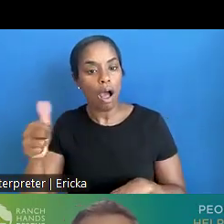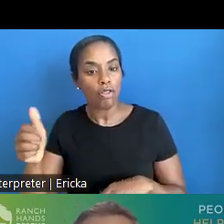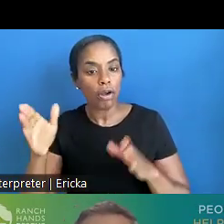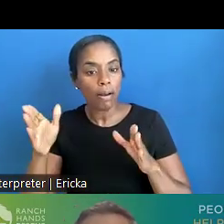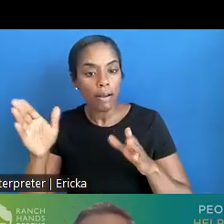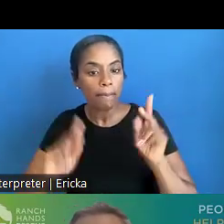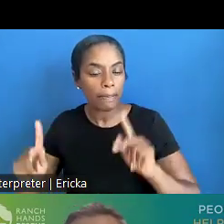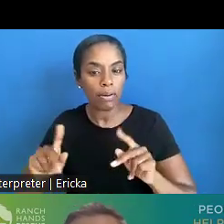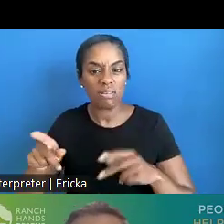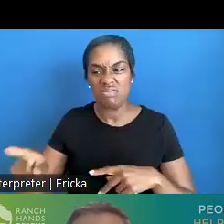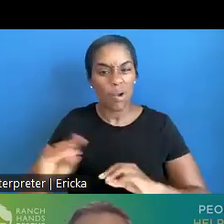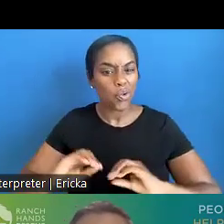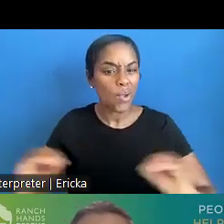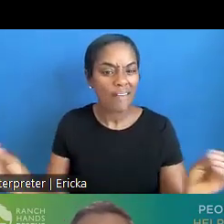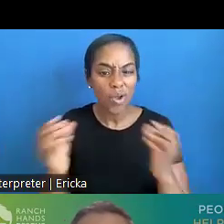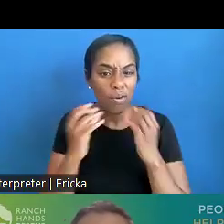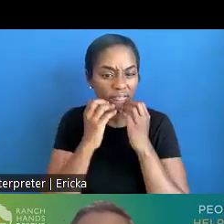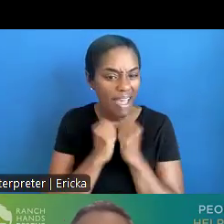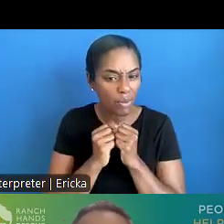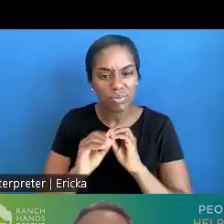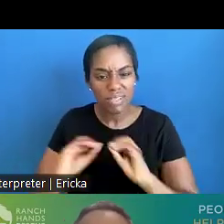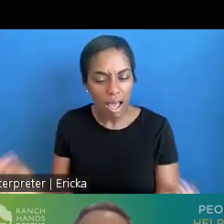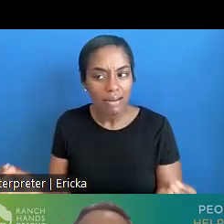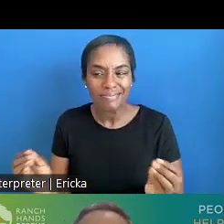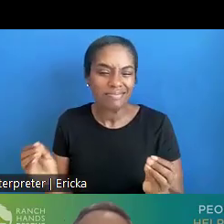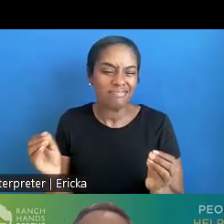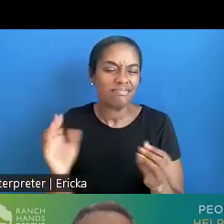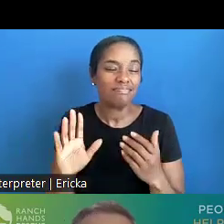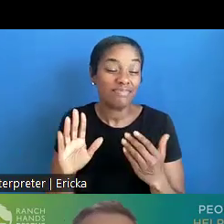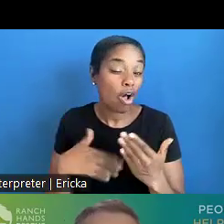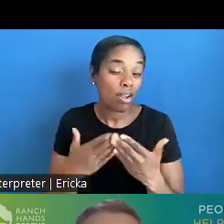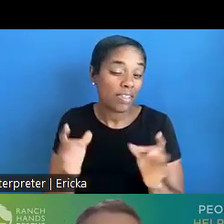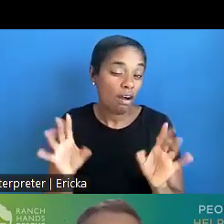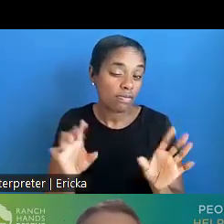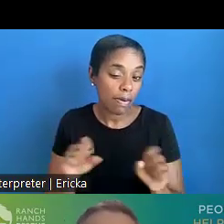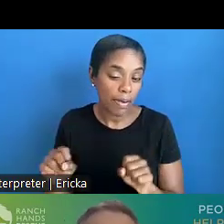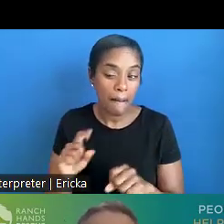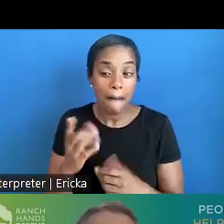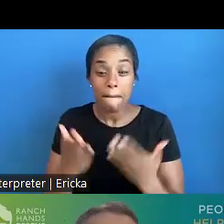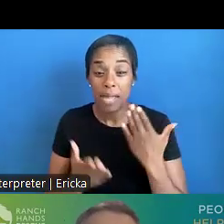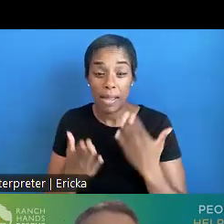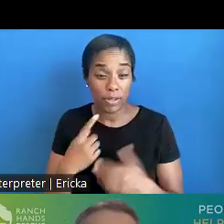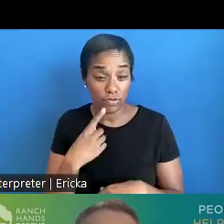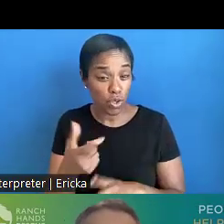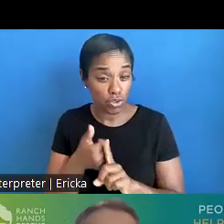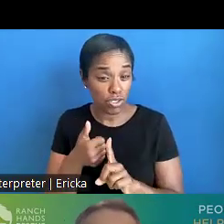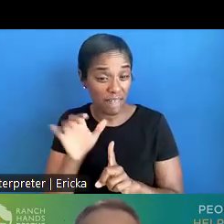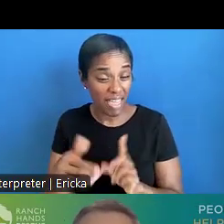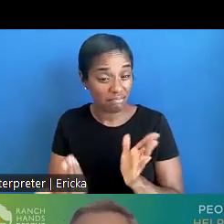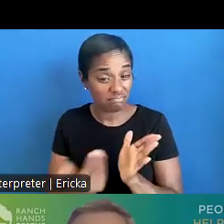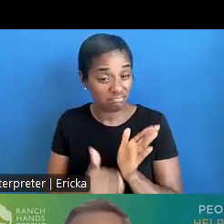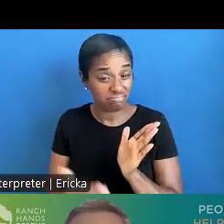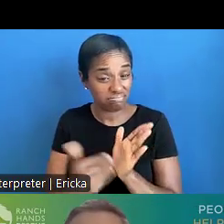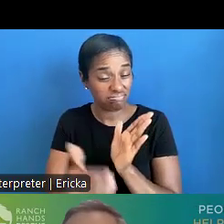value, all the awful possibilities, you've probably said that to yourself multiple times over